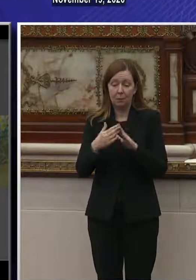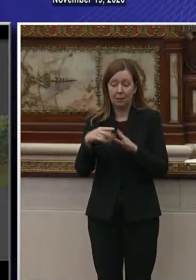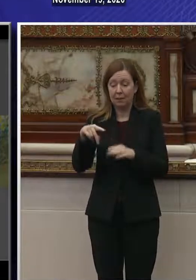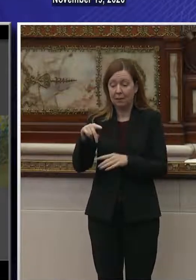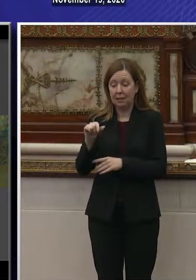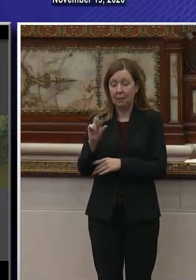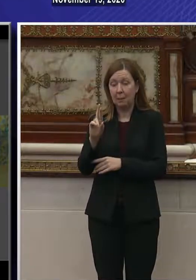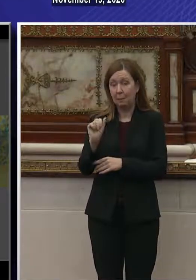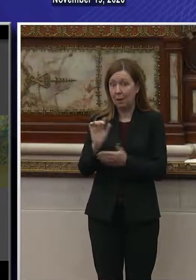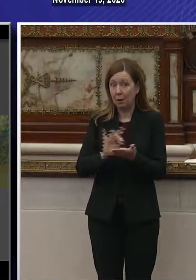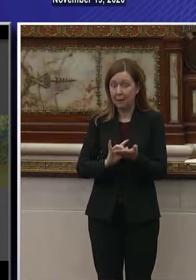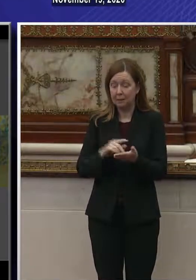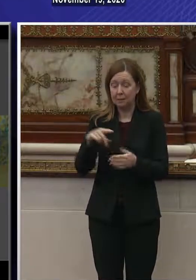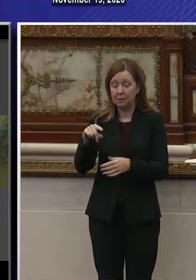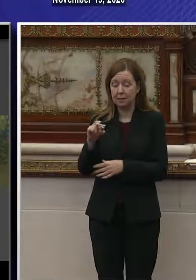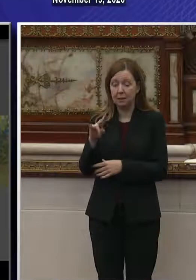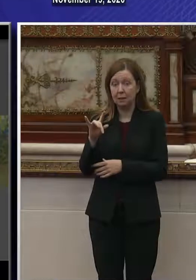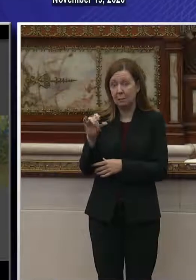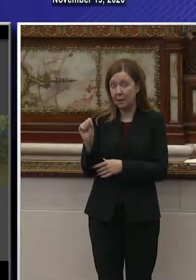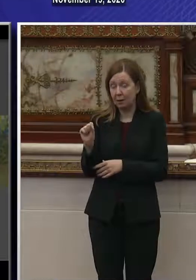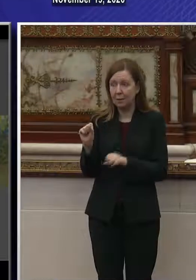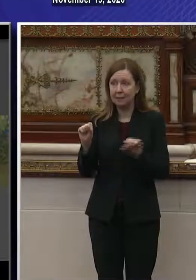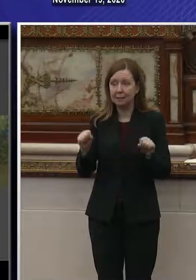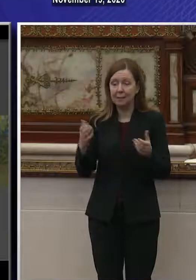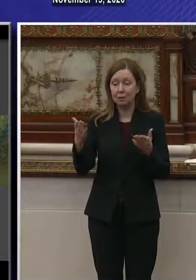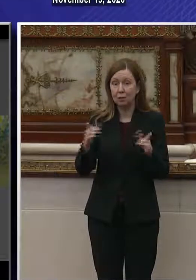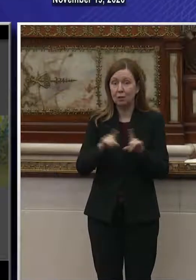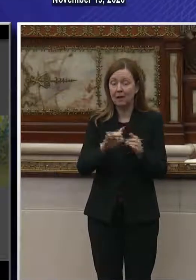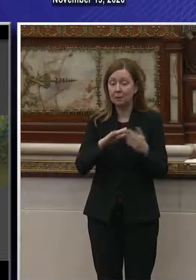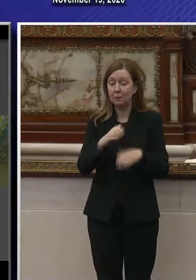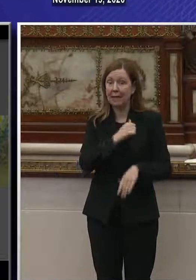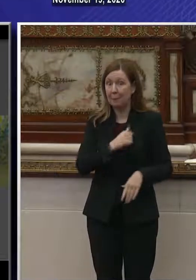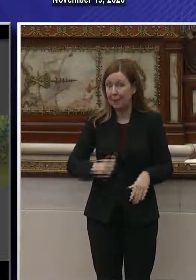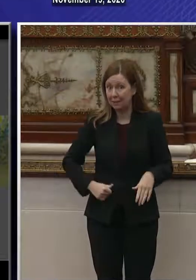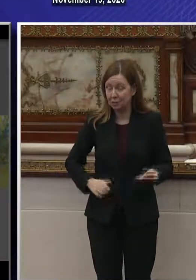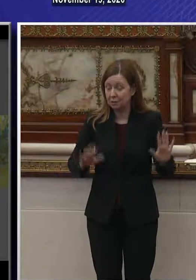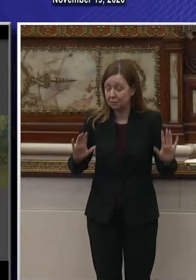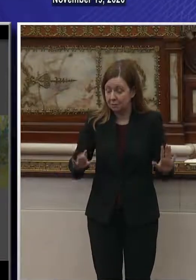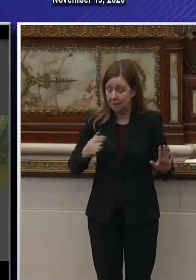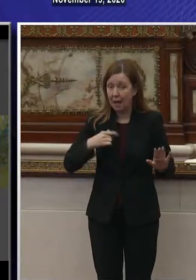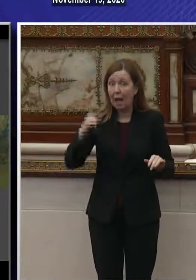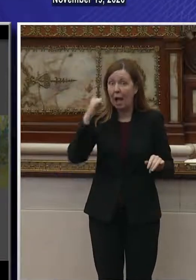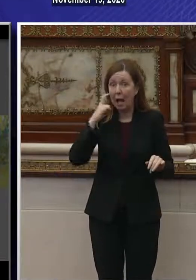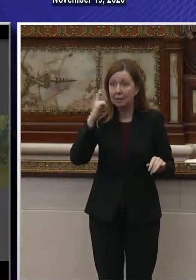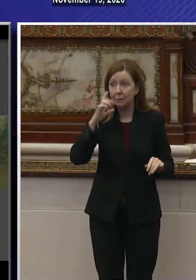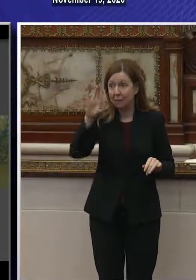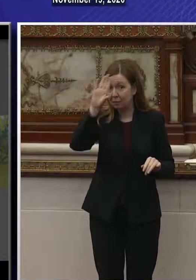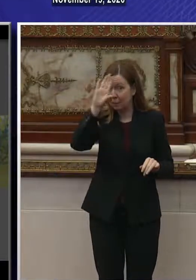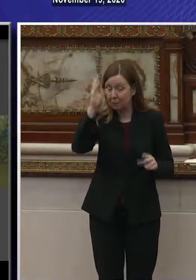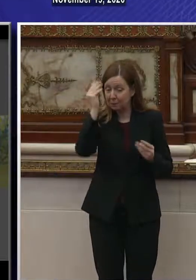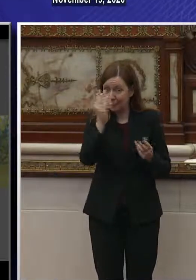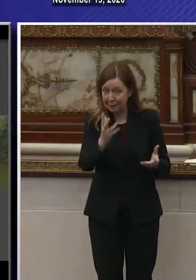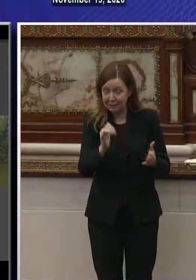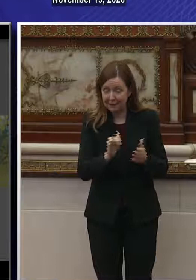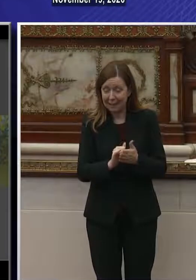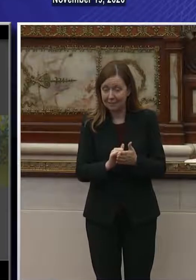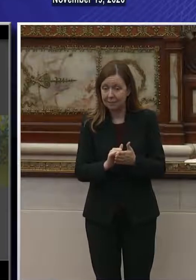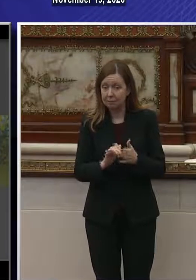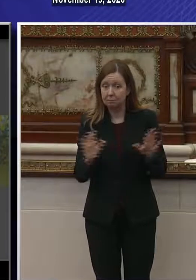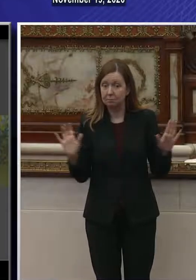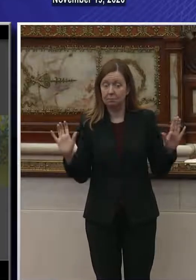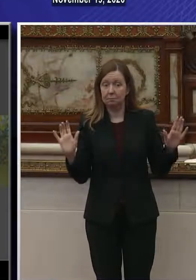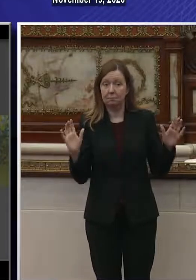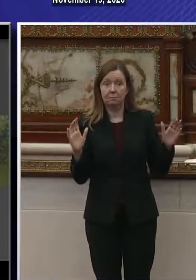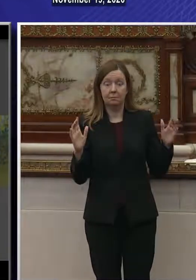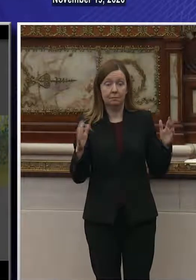paramedicine where often paramedics can serve as community ambassadors. Now, I suspect the fire department would tell us that they are